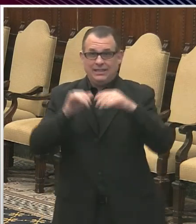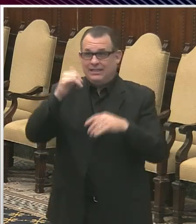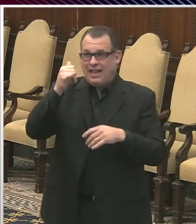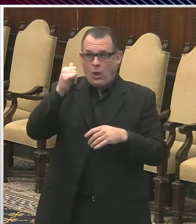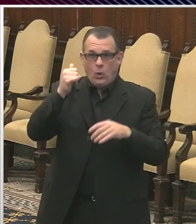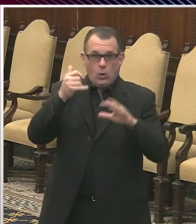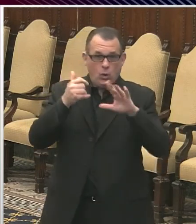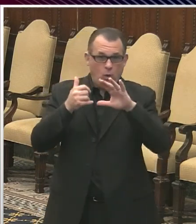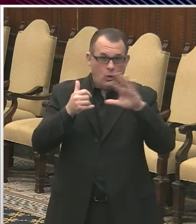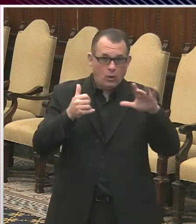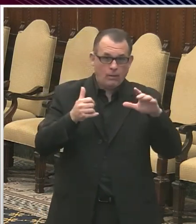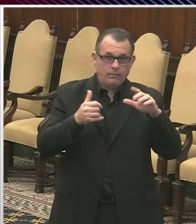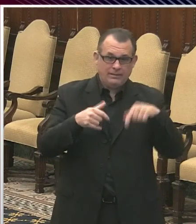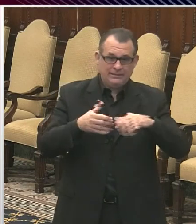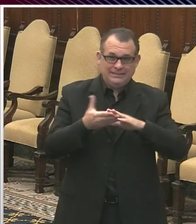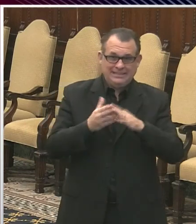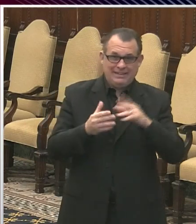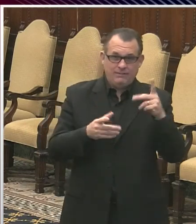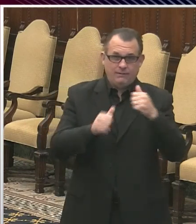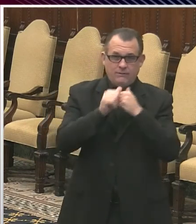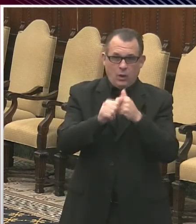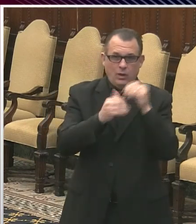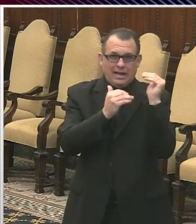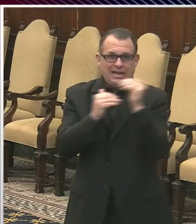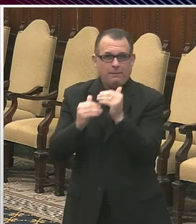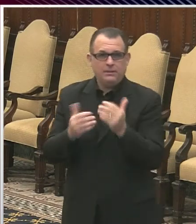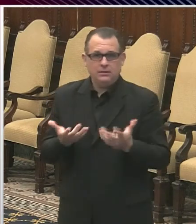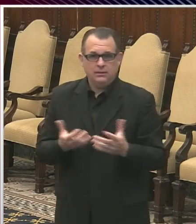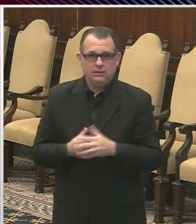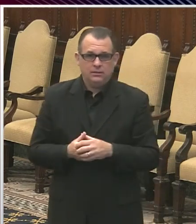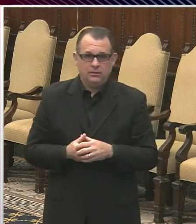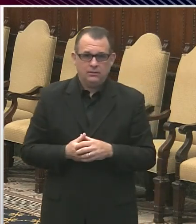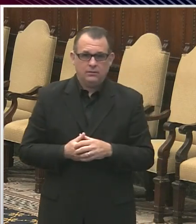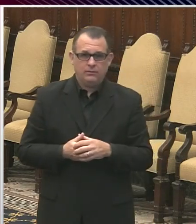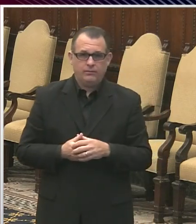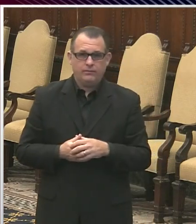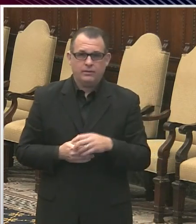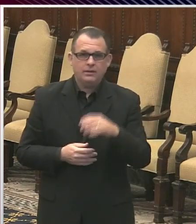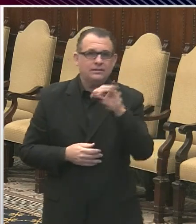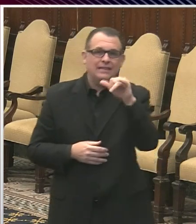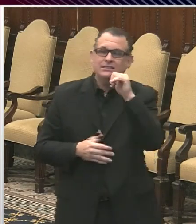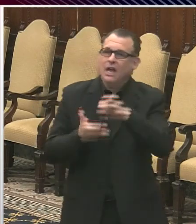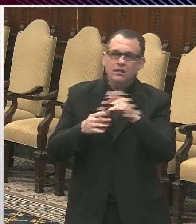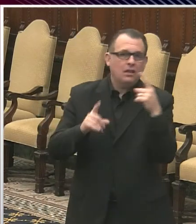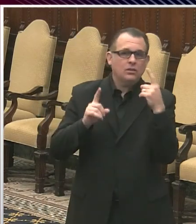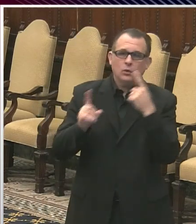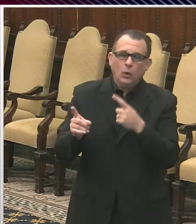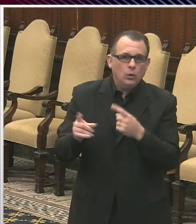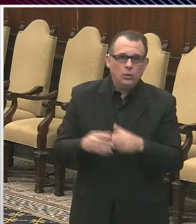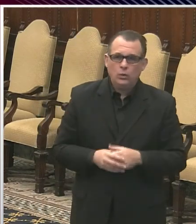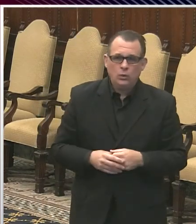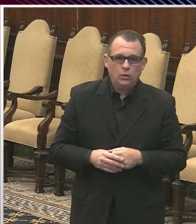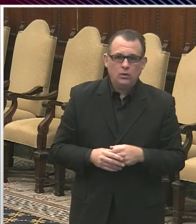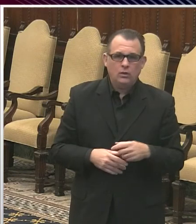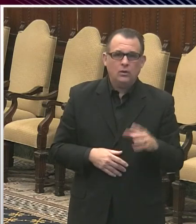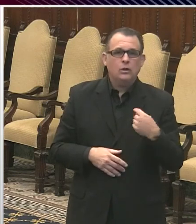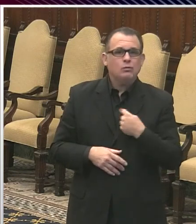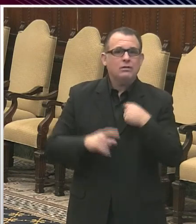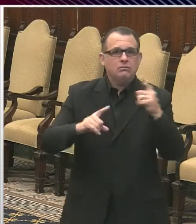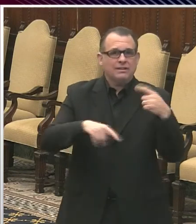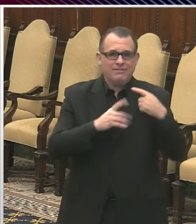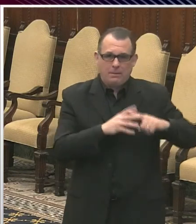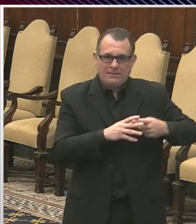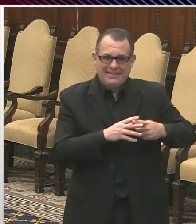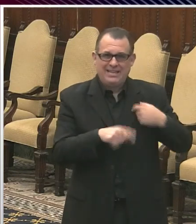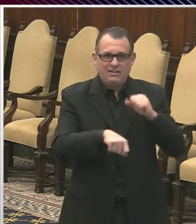is still keeping certain restrictions in place? It's not our goal. We from the very beginning have been working